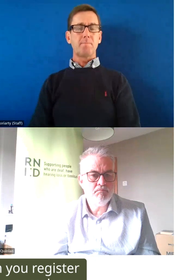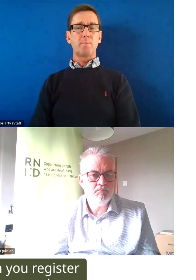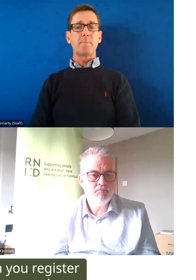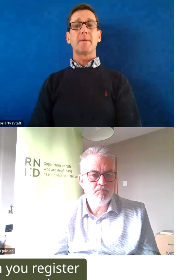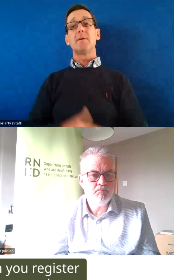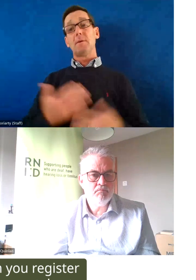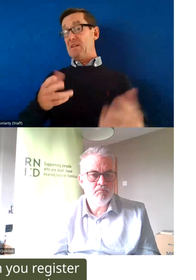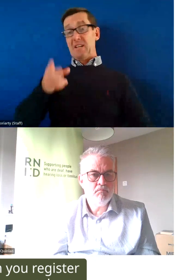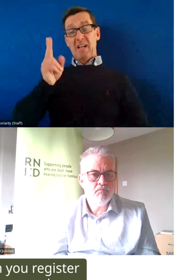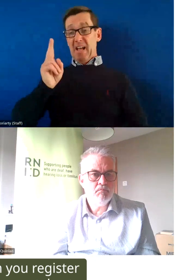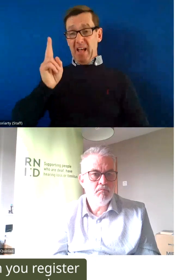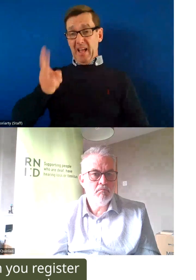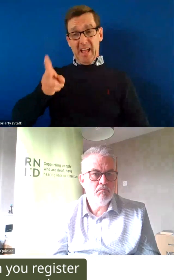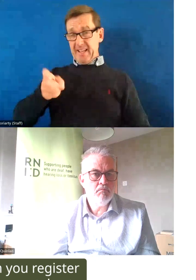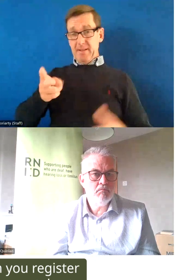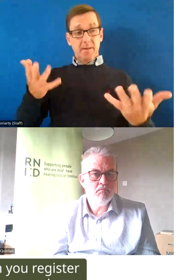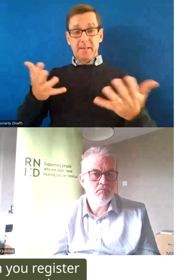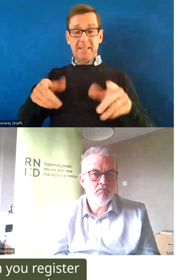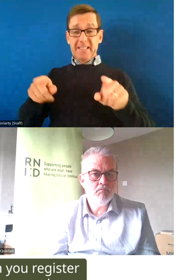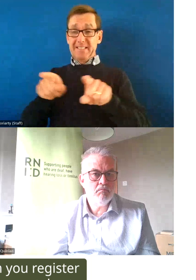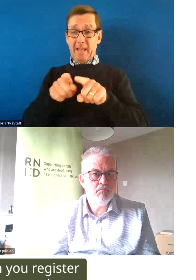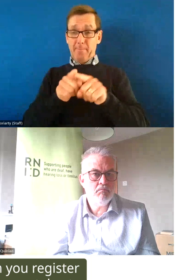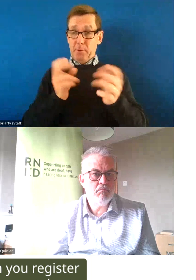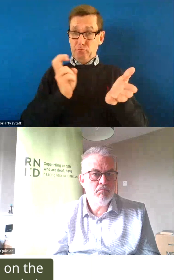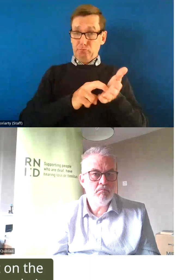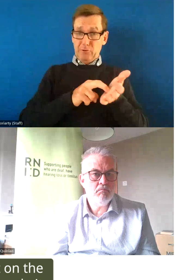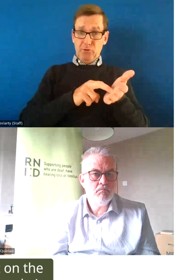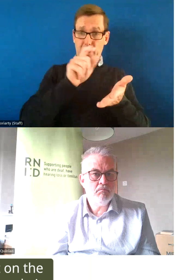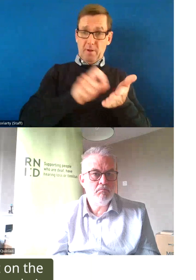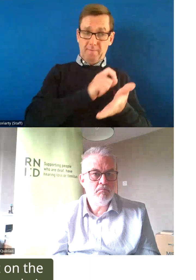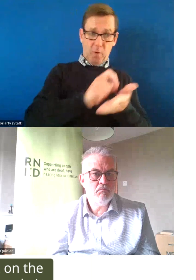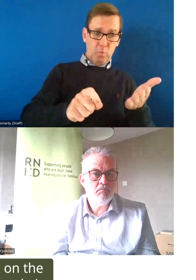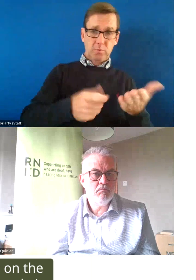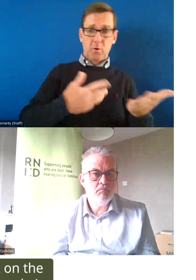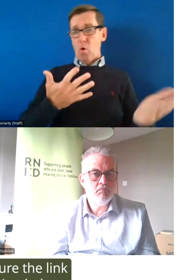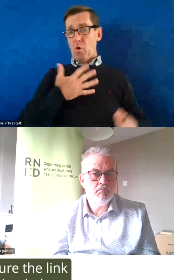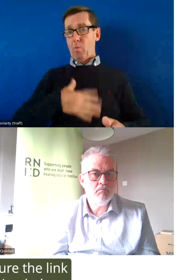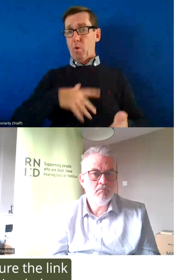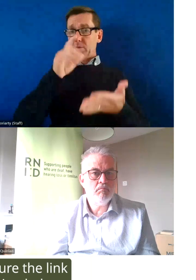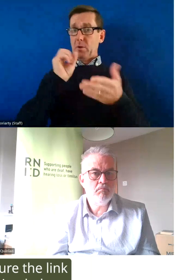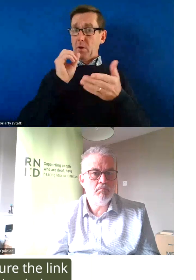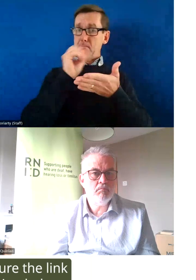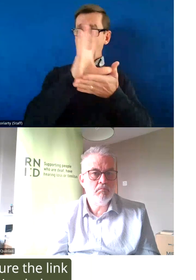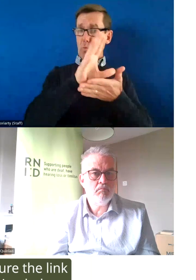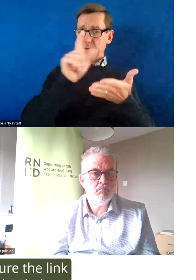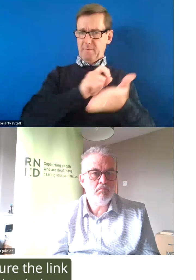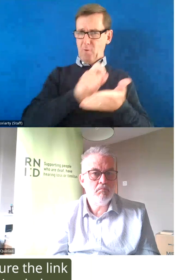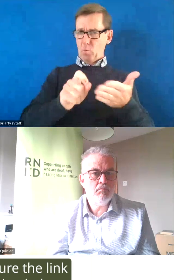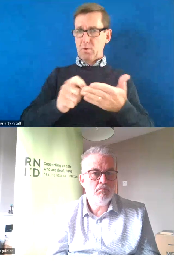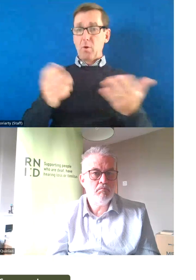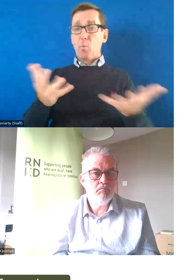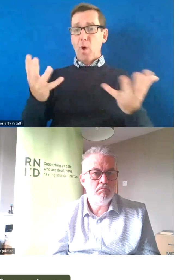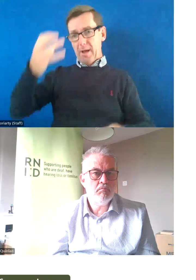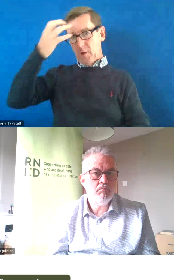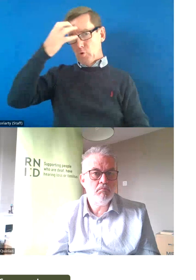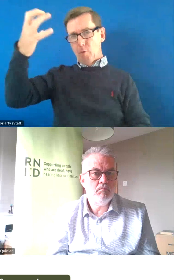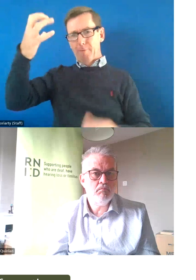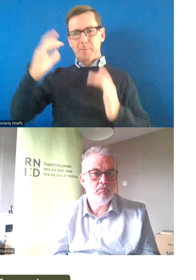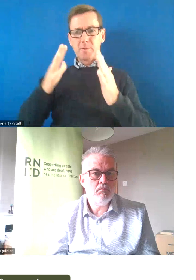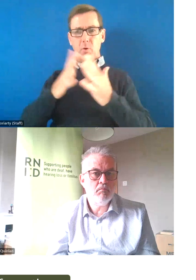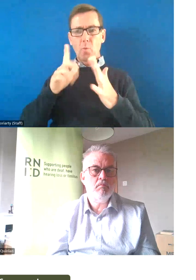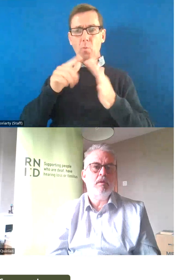Again, it's like when you register to vote or apply for a postal vote, you can do it on the government's website, and we'll make sure the link is in the description below.